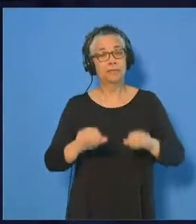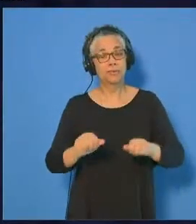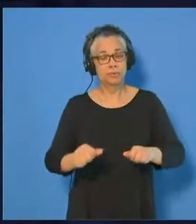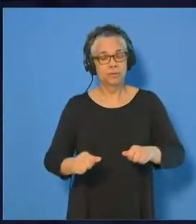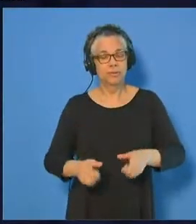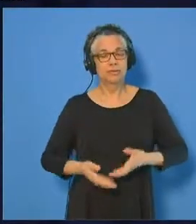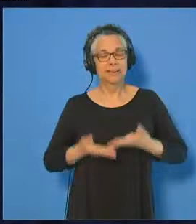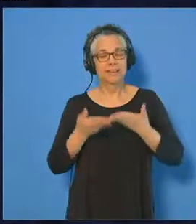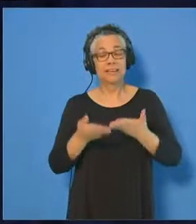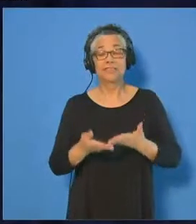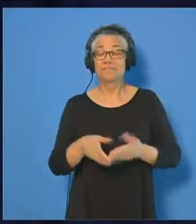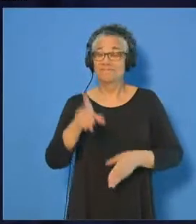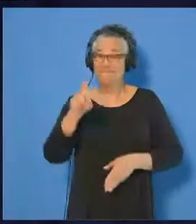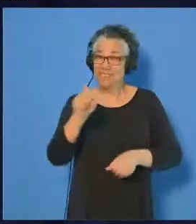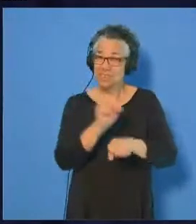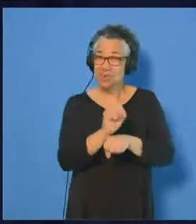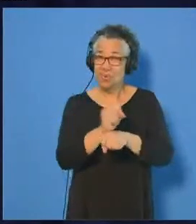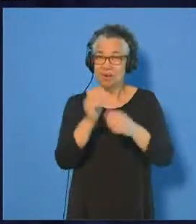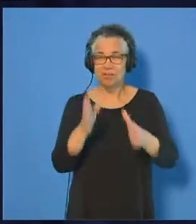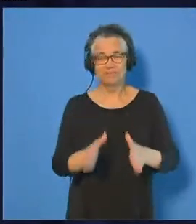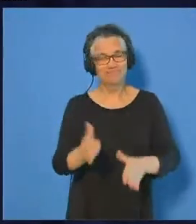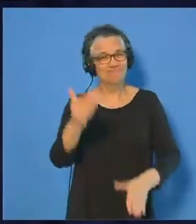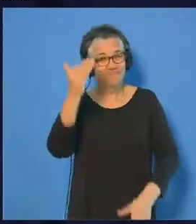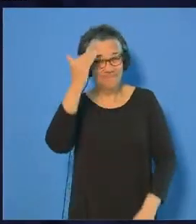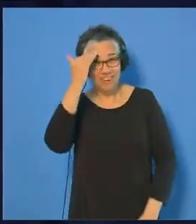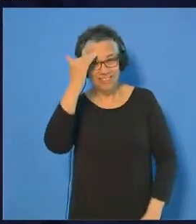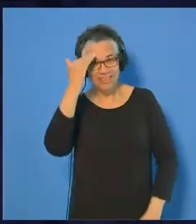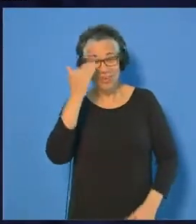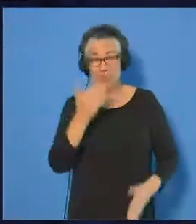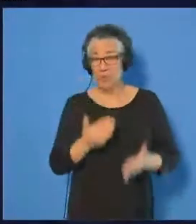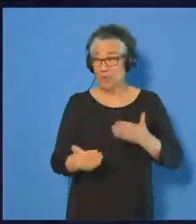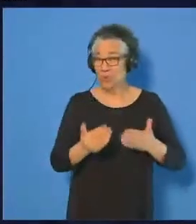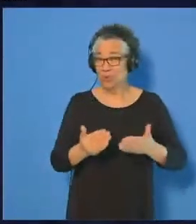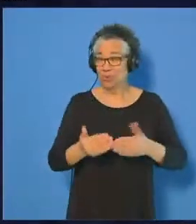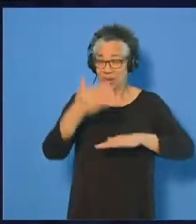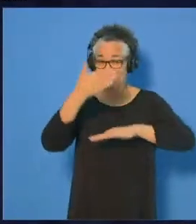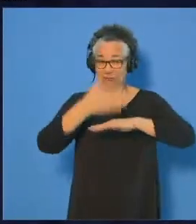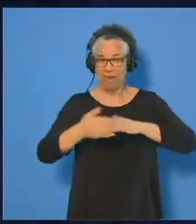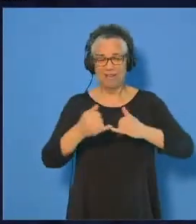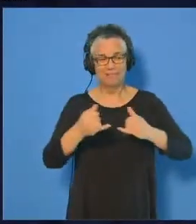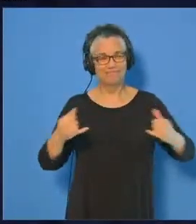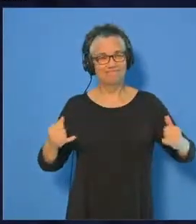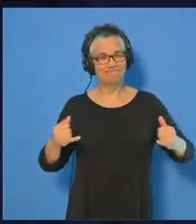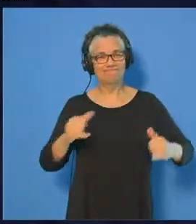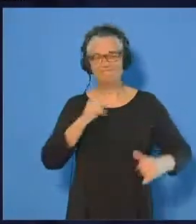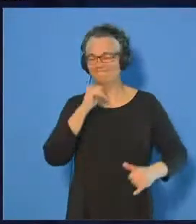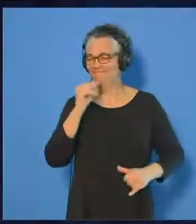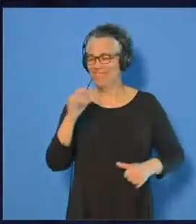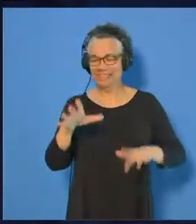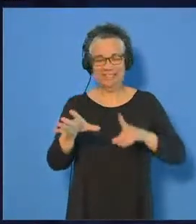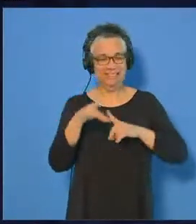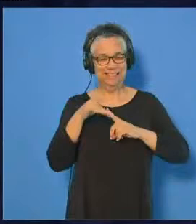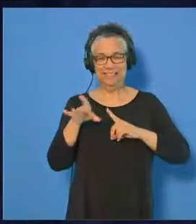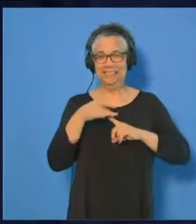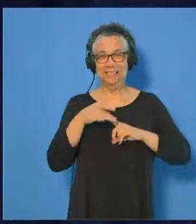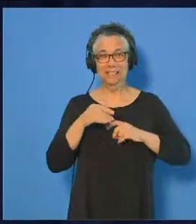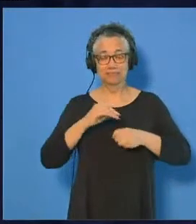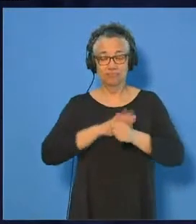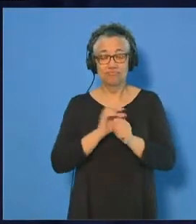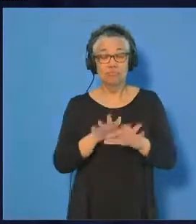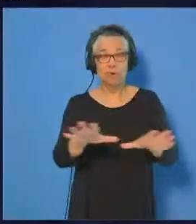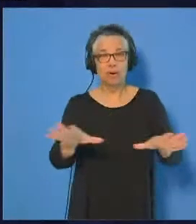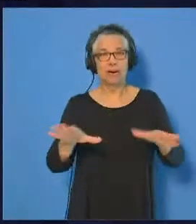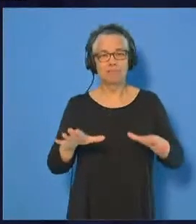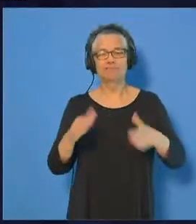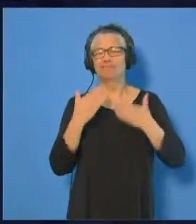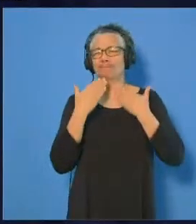workers with the reassurance that while they have been on the front lines, they have not contracted COVID-19. And I'm grateful for